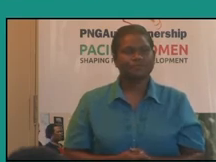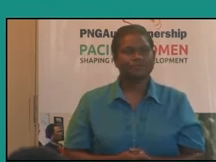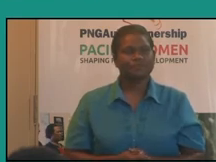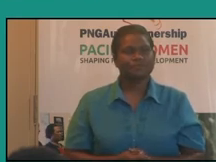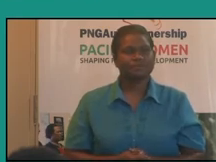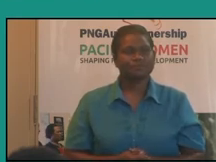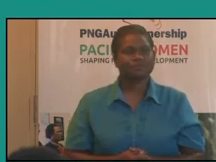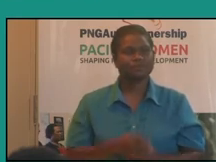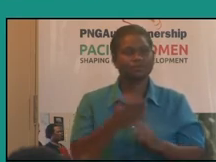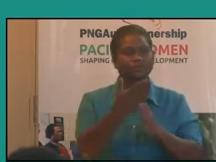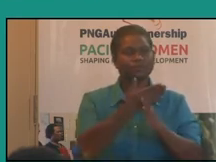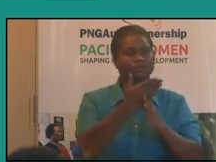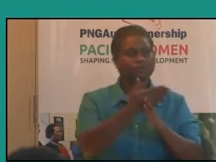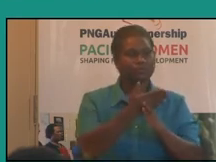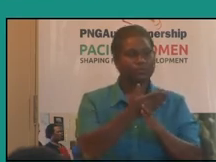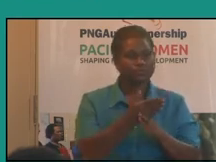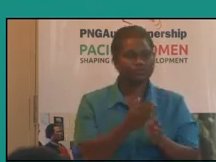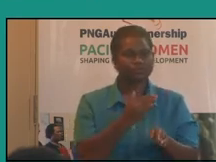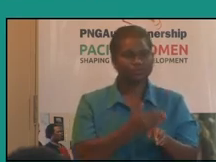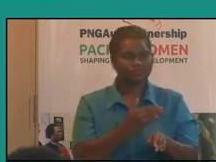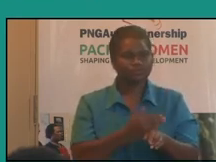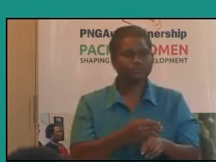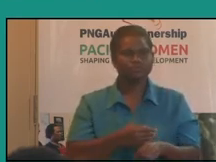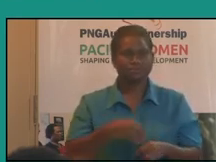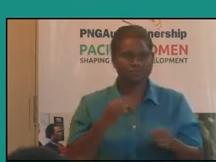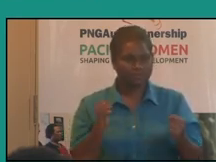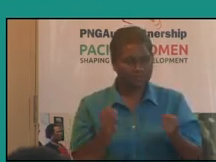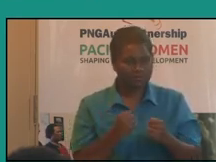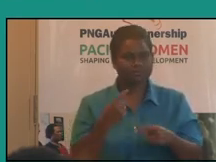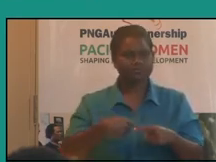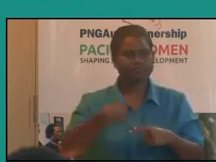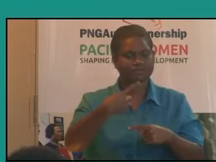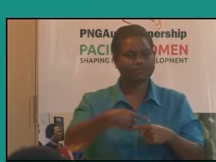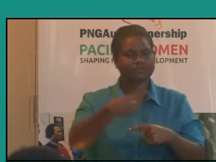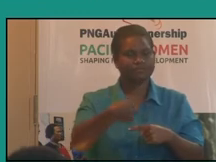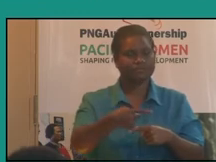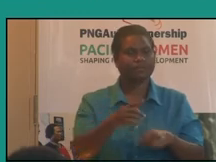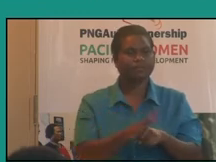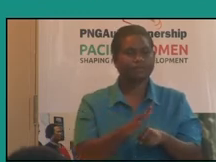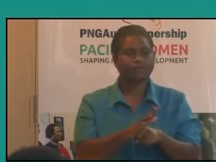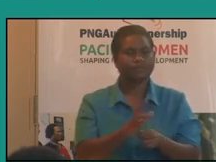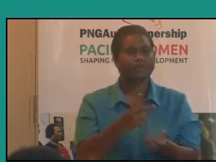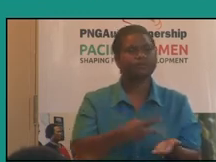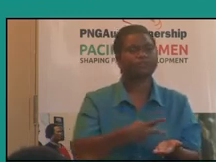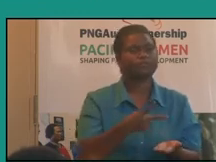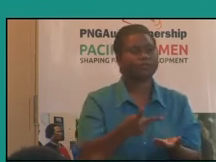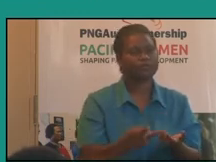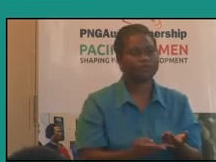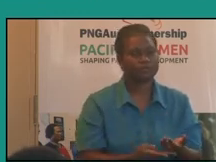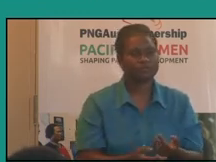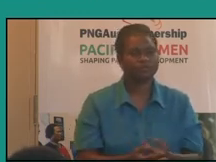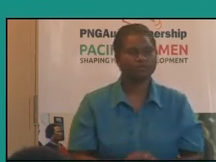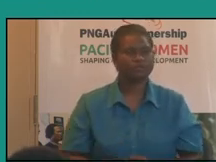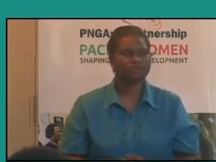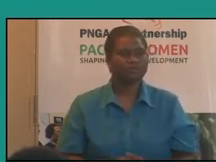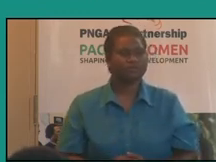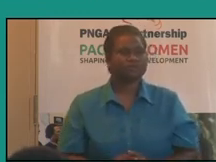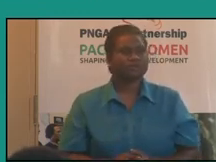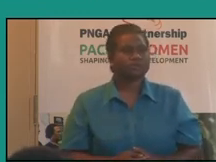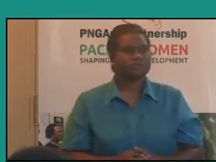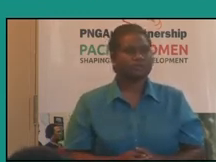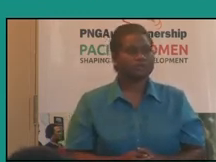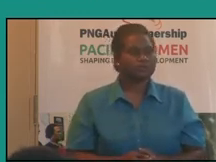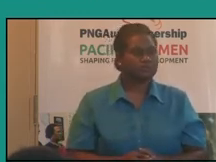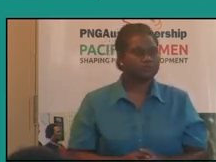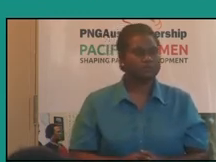commitment and through innovation in terms of ideas or coming up with programs, I think that is the way to go. For us at the registry, through these